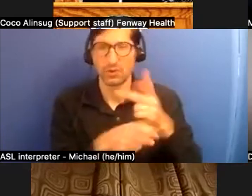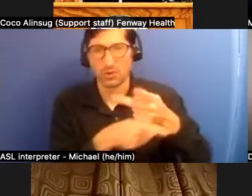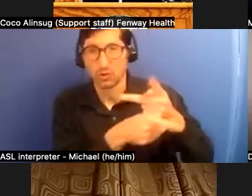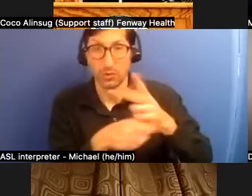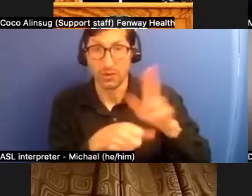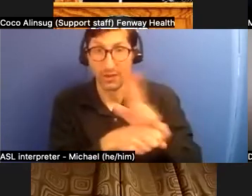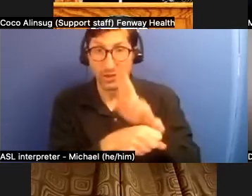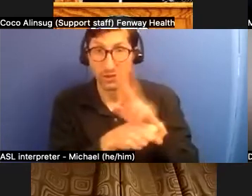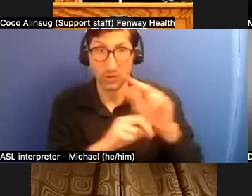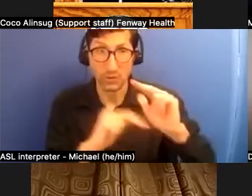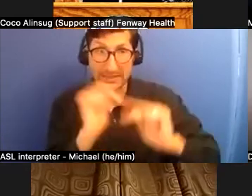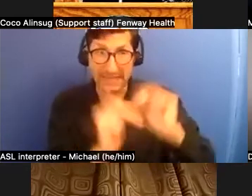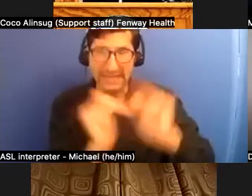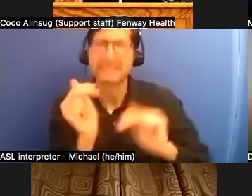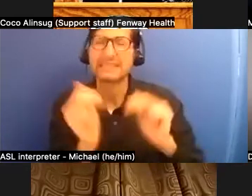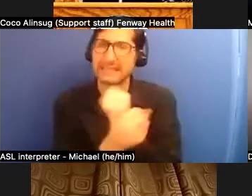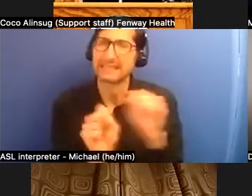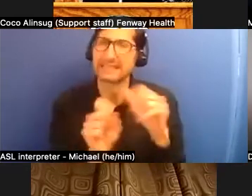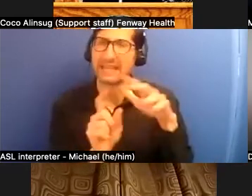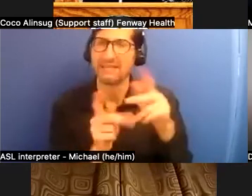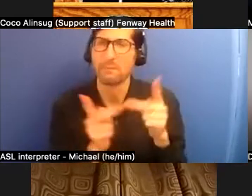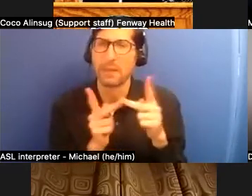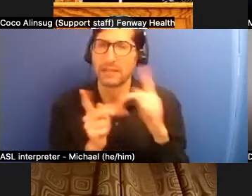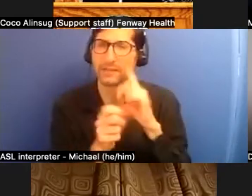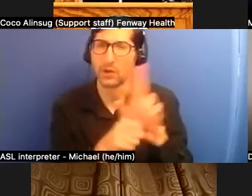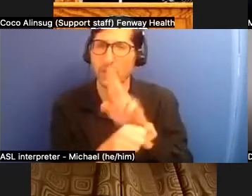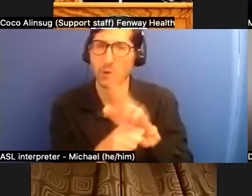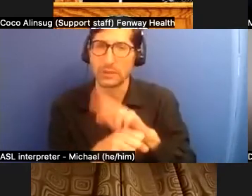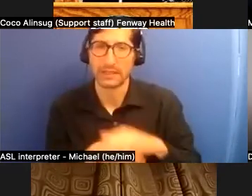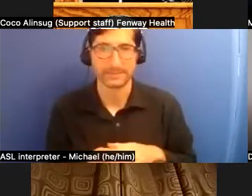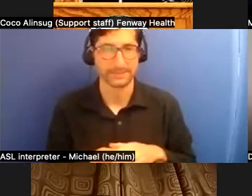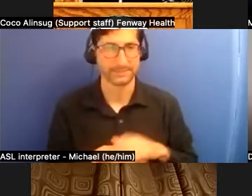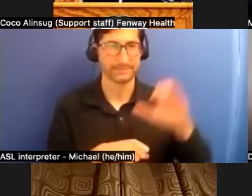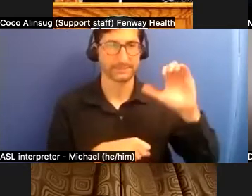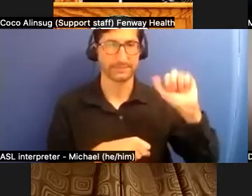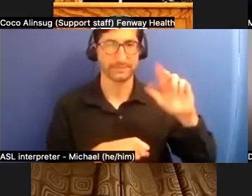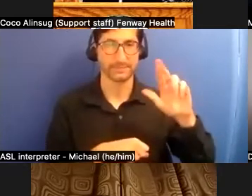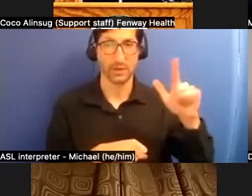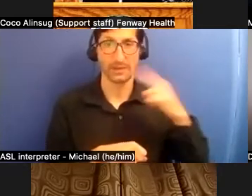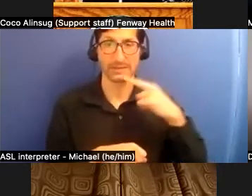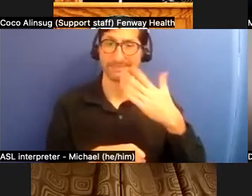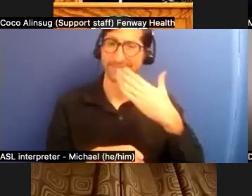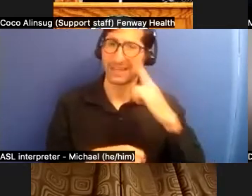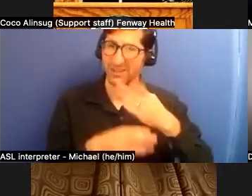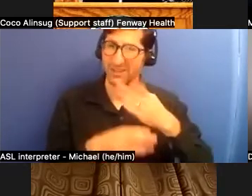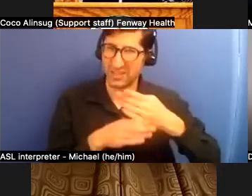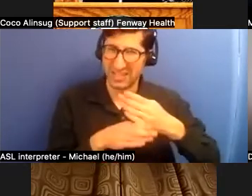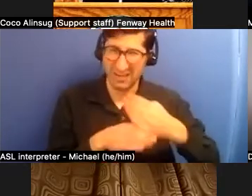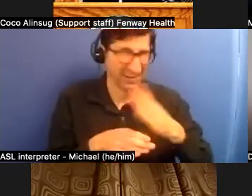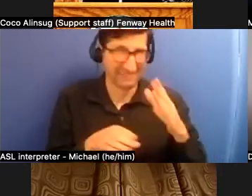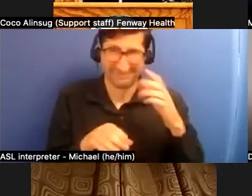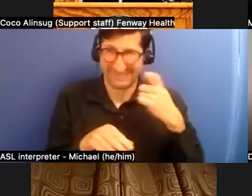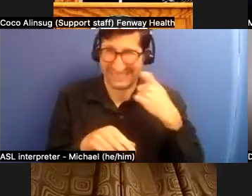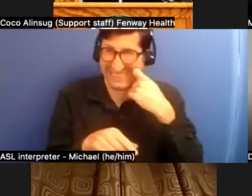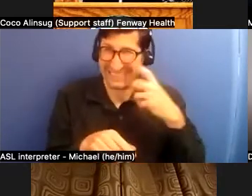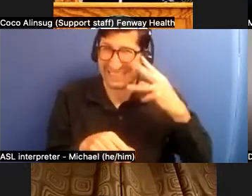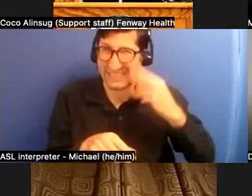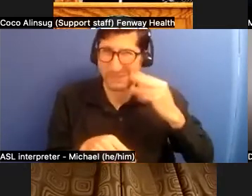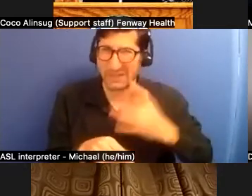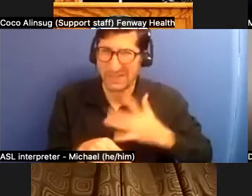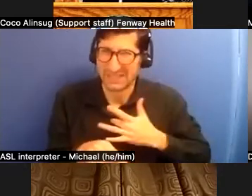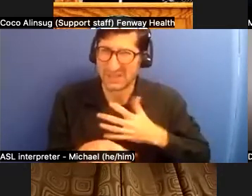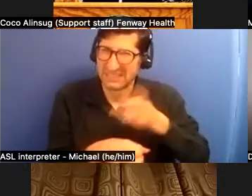Thank you, Stephen. Thank you, all of you, and in particular for sharing some challenging experiences you've had in recent weeks and days. So appreciate your openness to